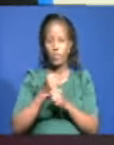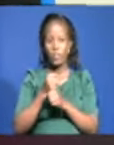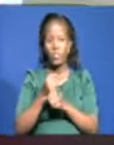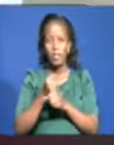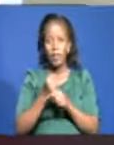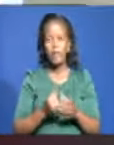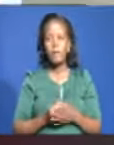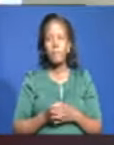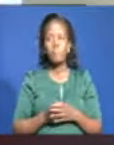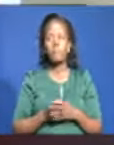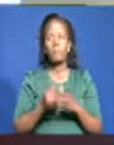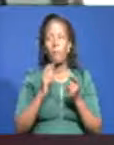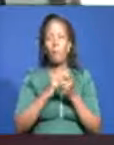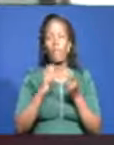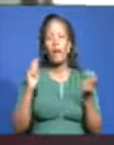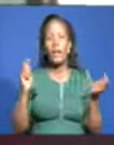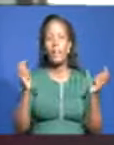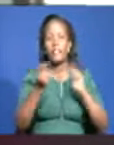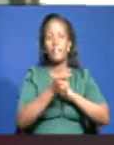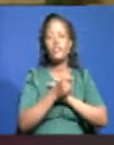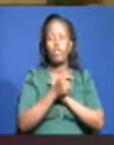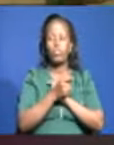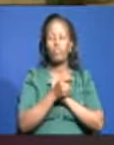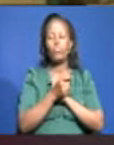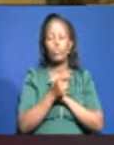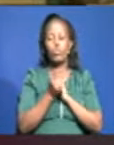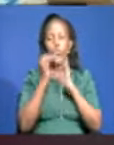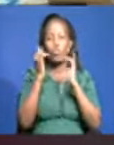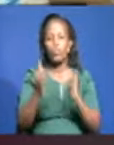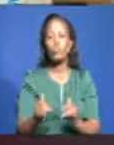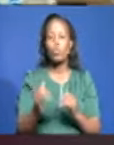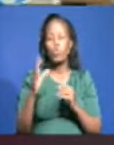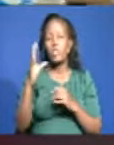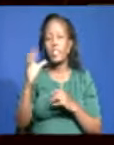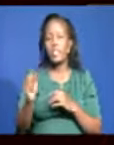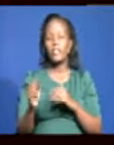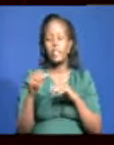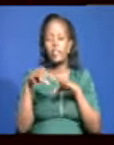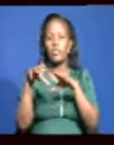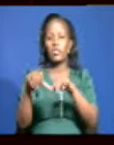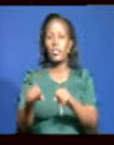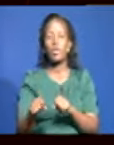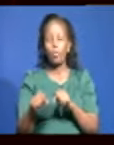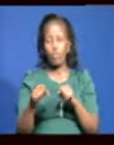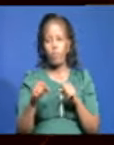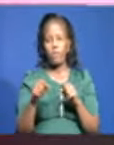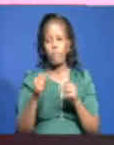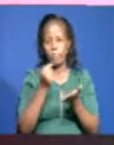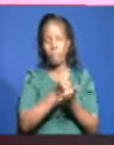Change of guard at ministries as new cabinet secretaries take charge.